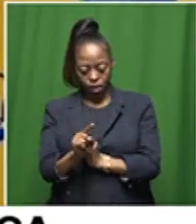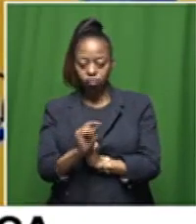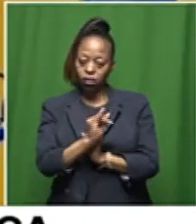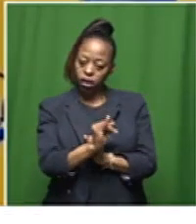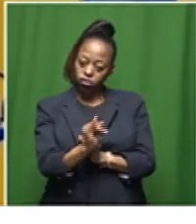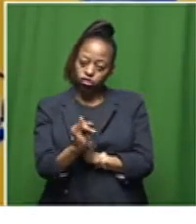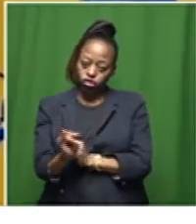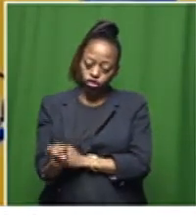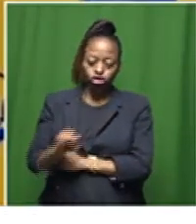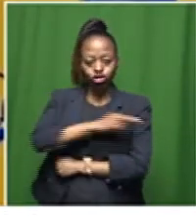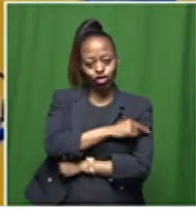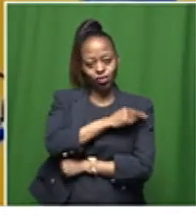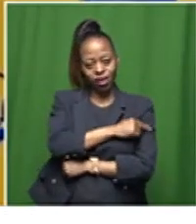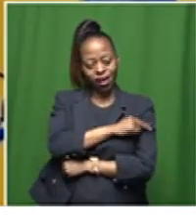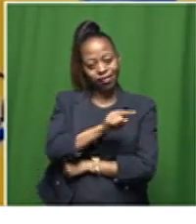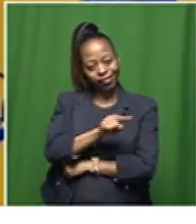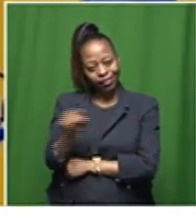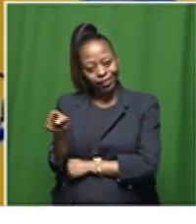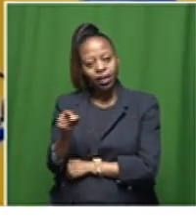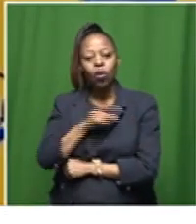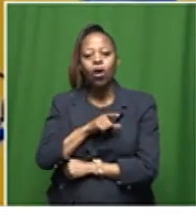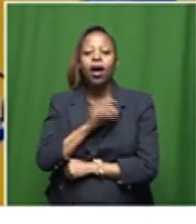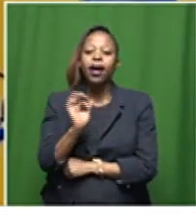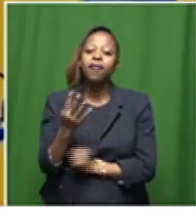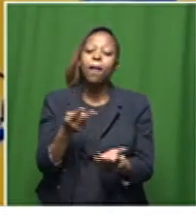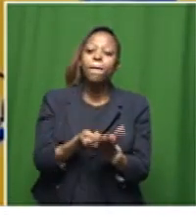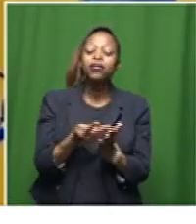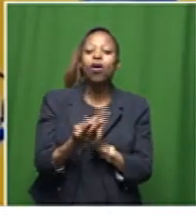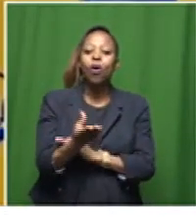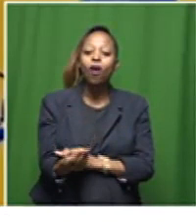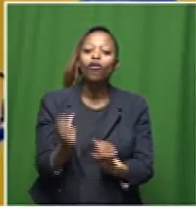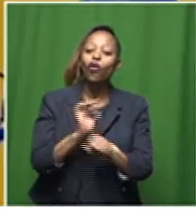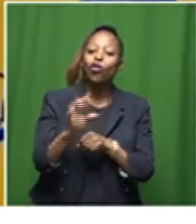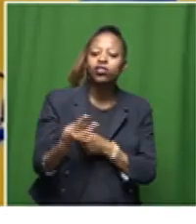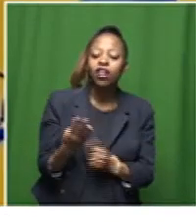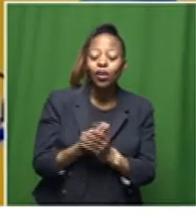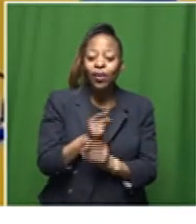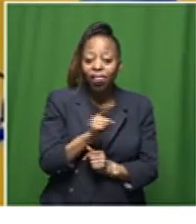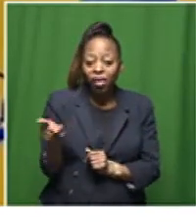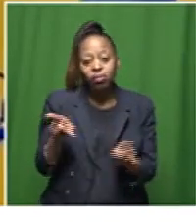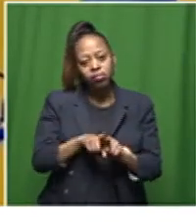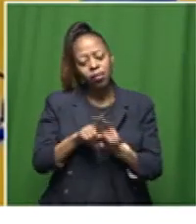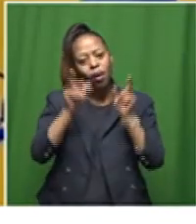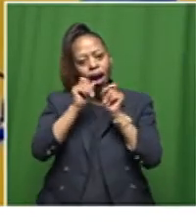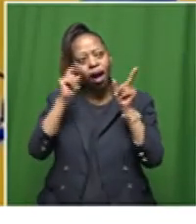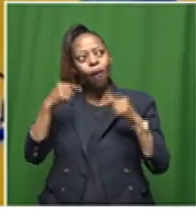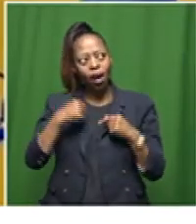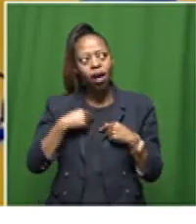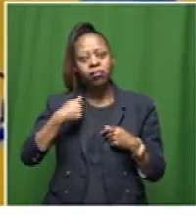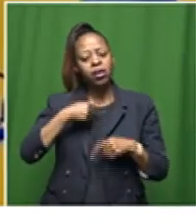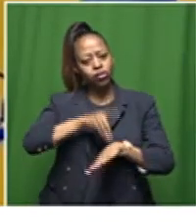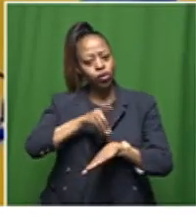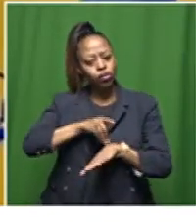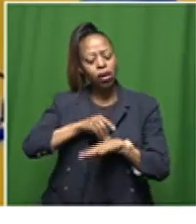and every hospital, when you have a patient consulting and you know that you are a medical officer,